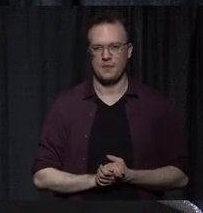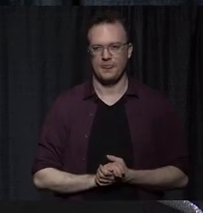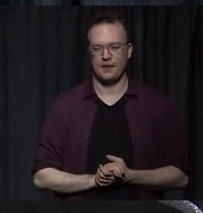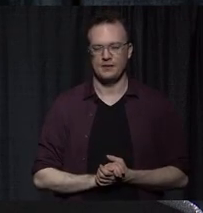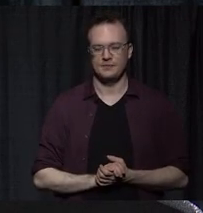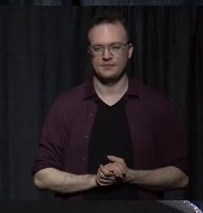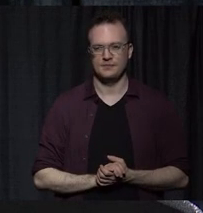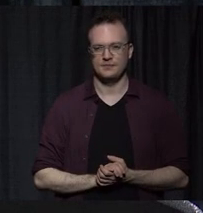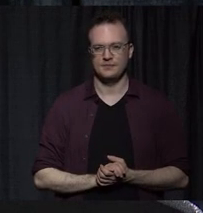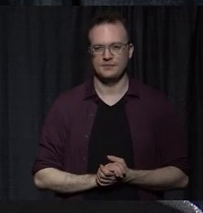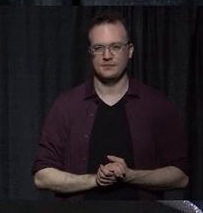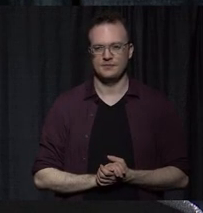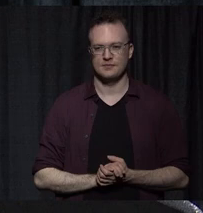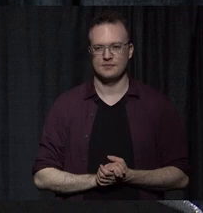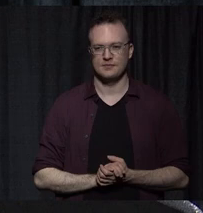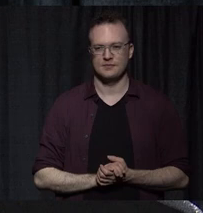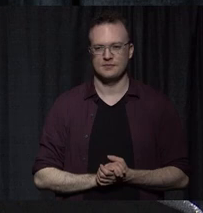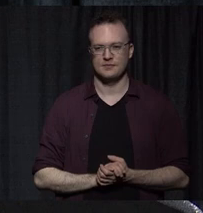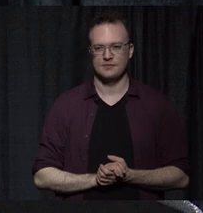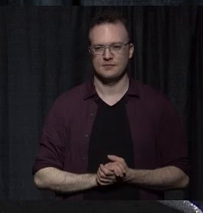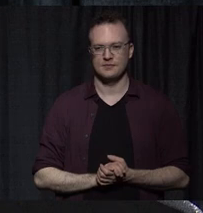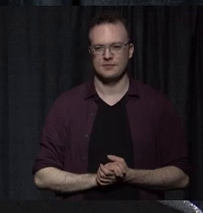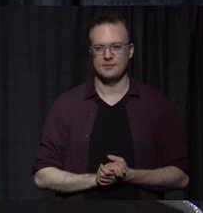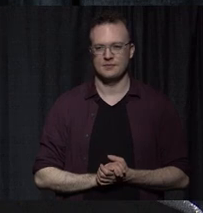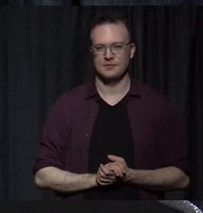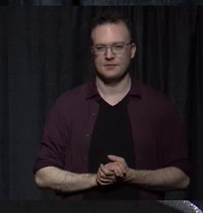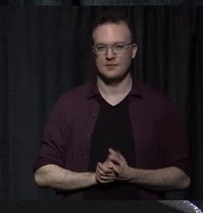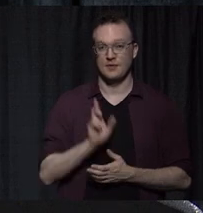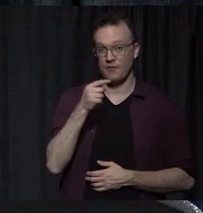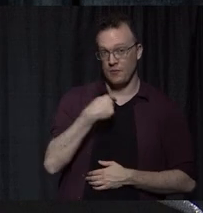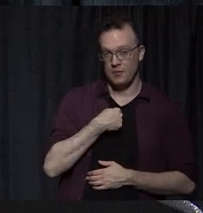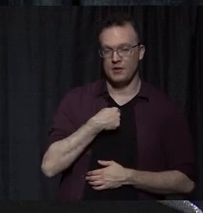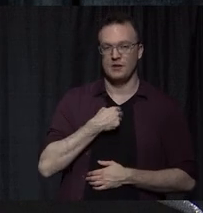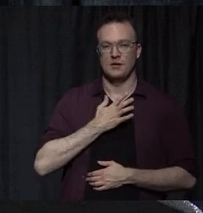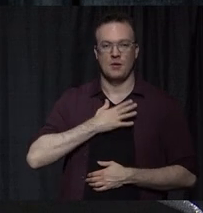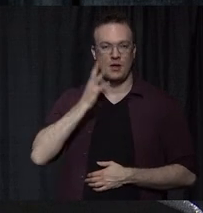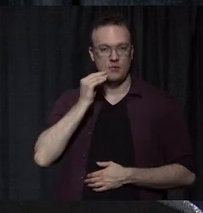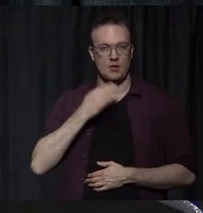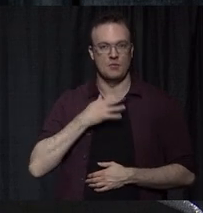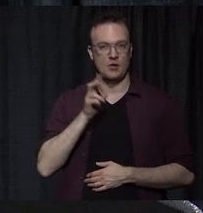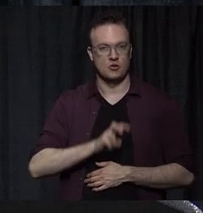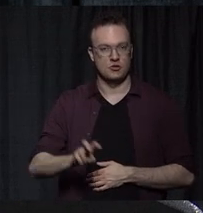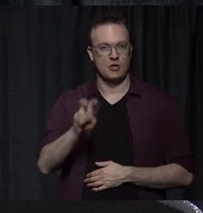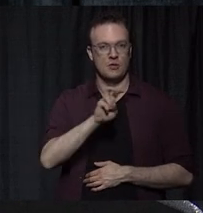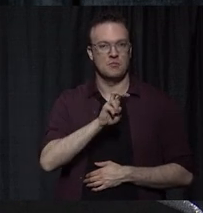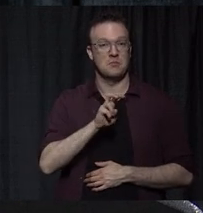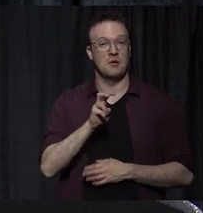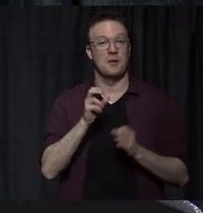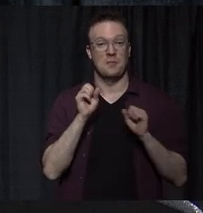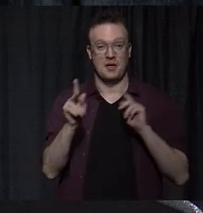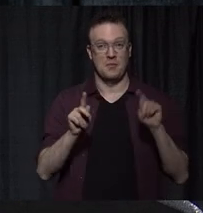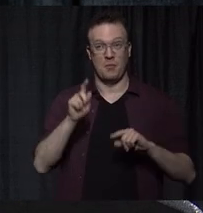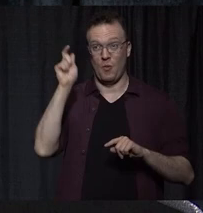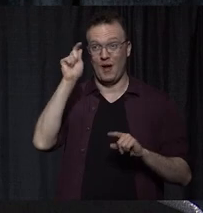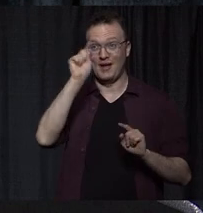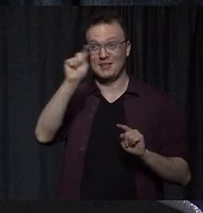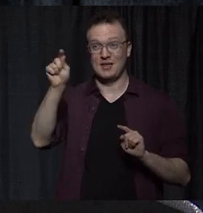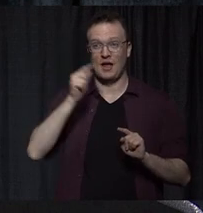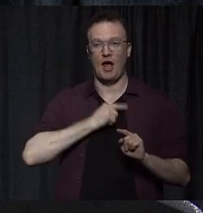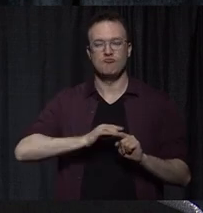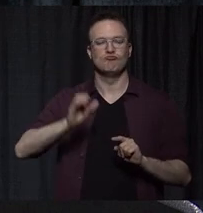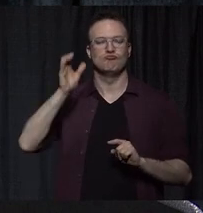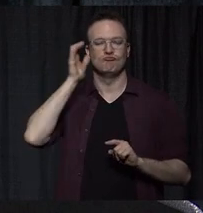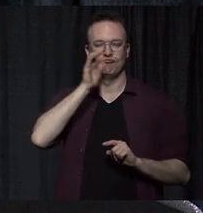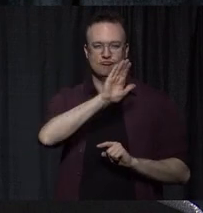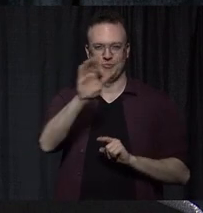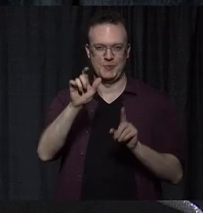And to me, in terms of my journey, I actually listened to some pretty wise people, right?